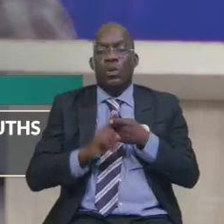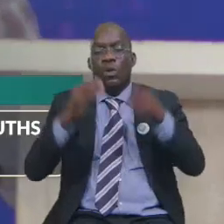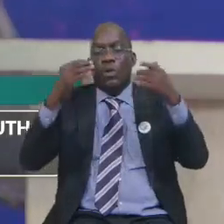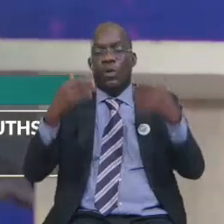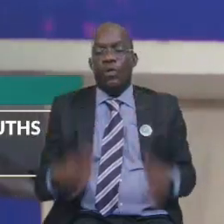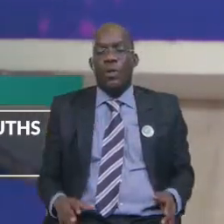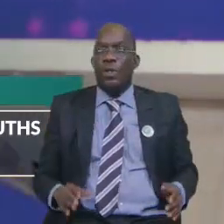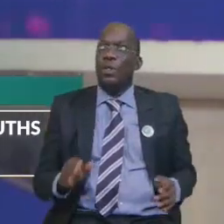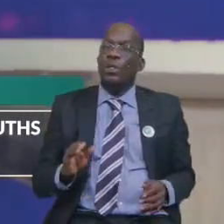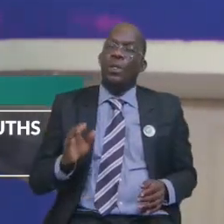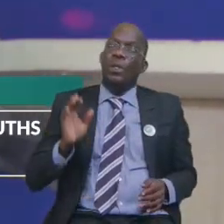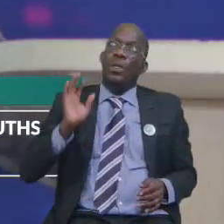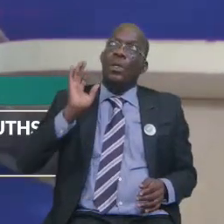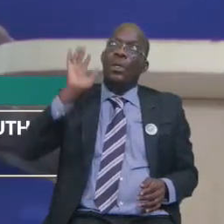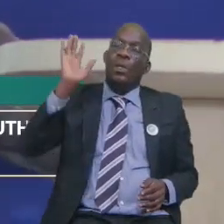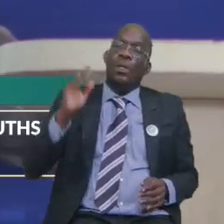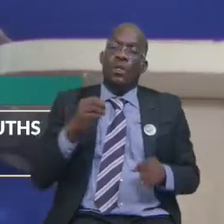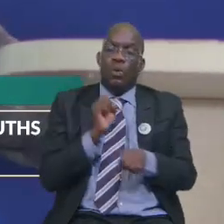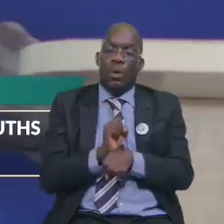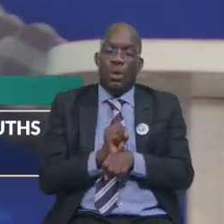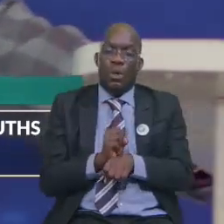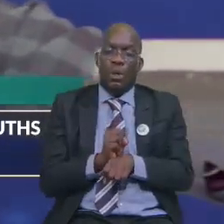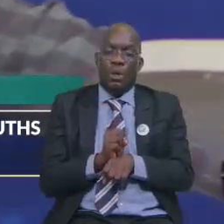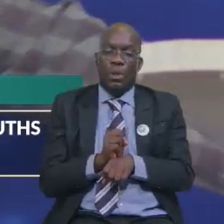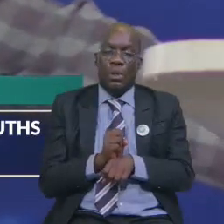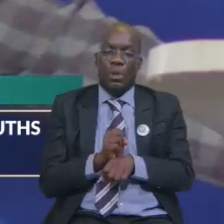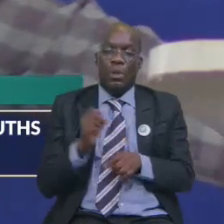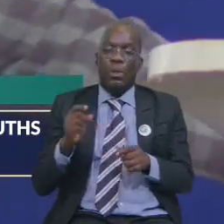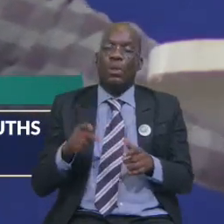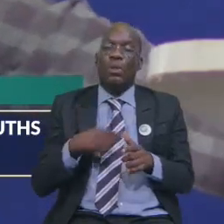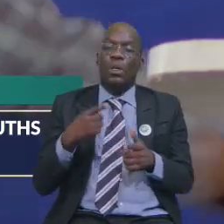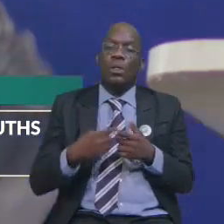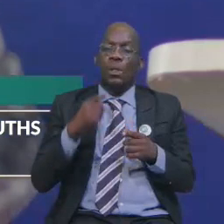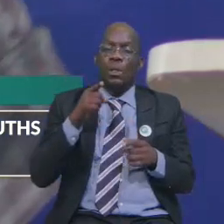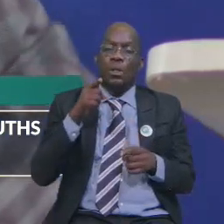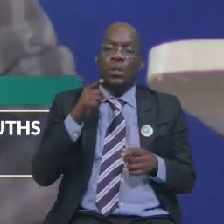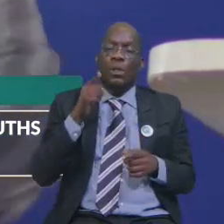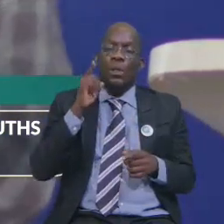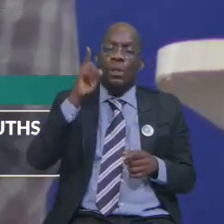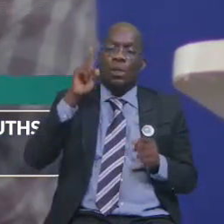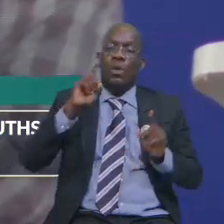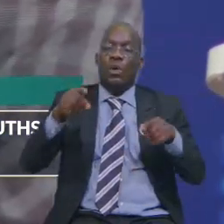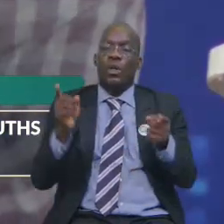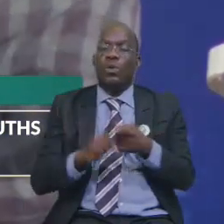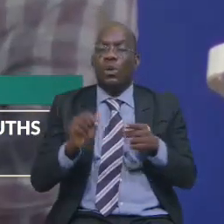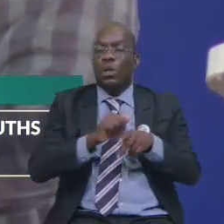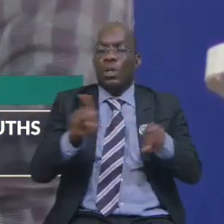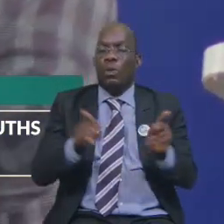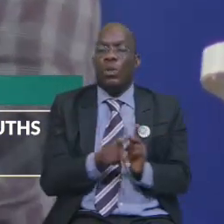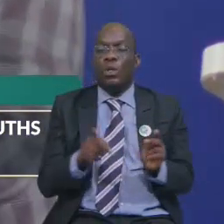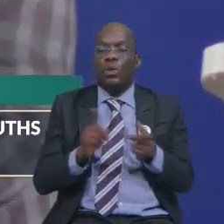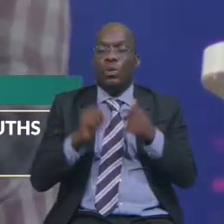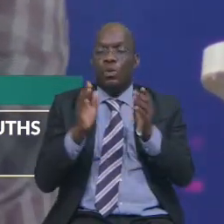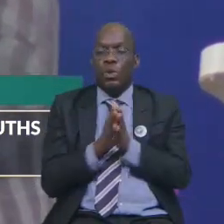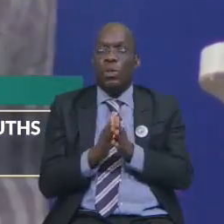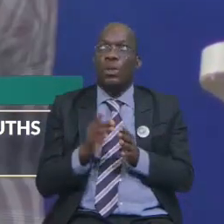work, he woke up every morning and then he went to a solitary place to pray and was asking, how